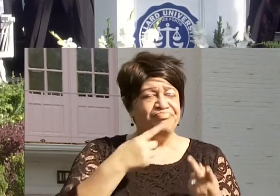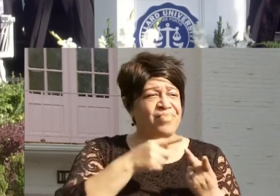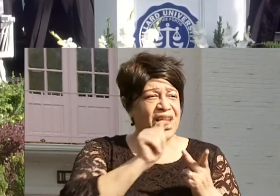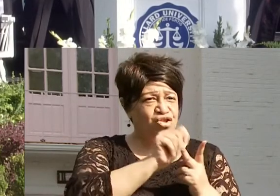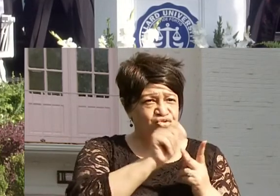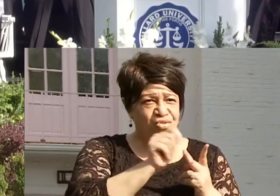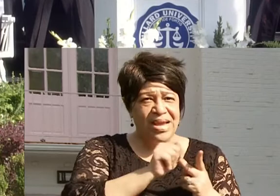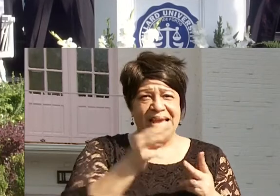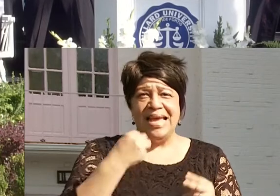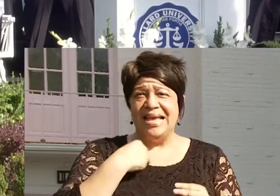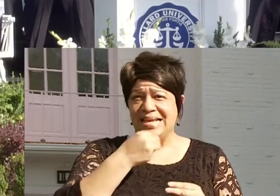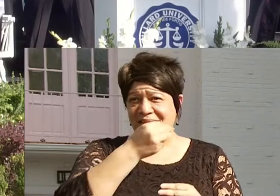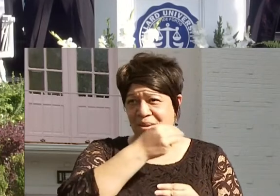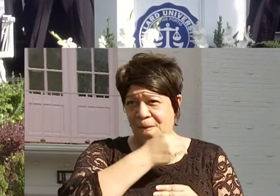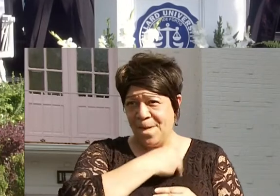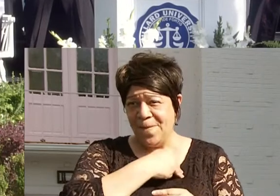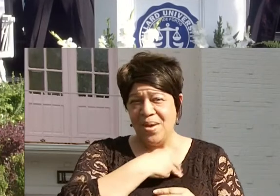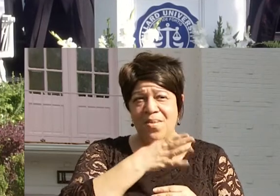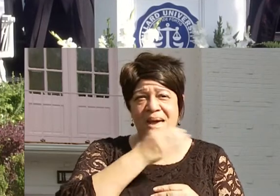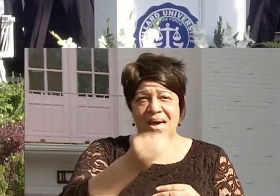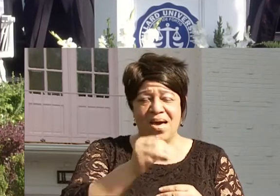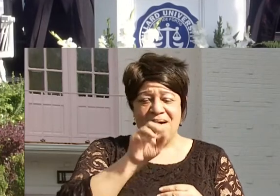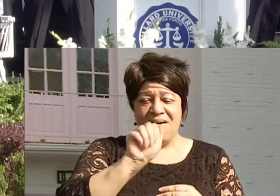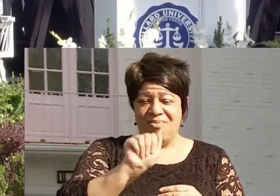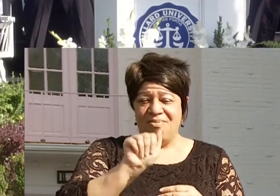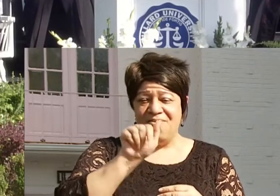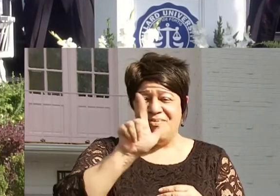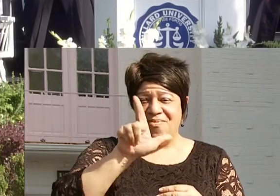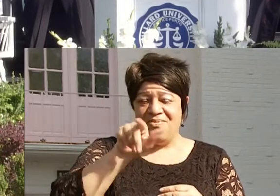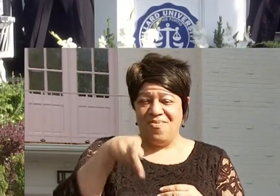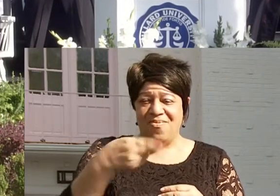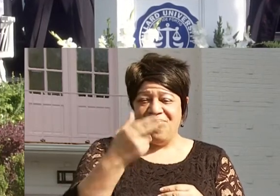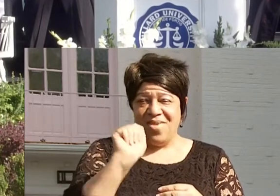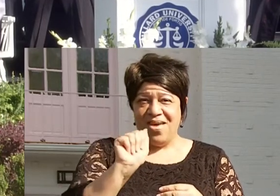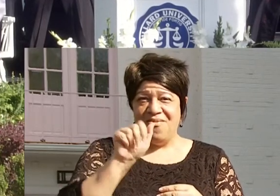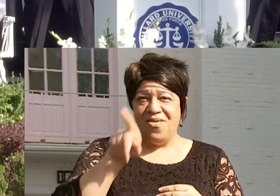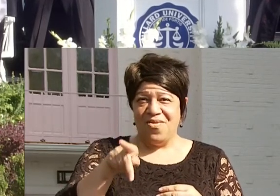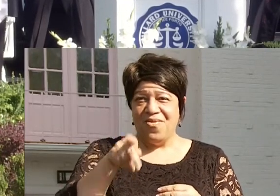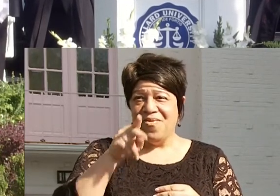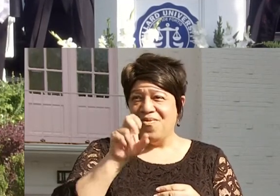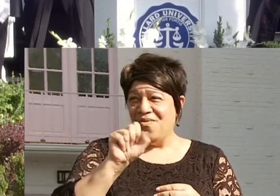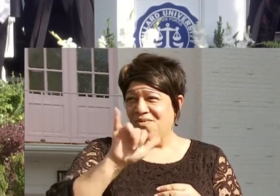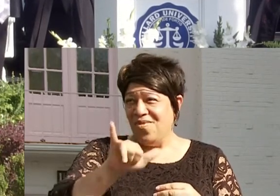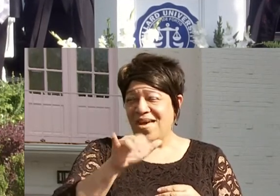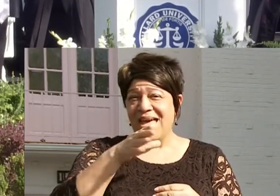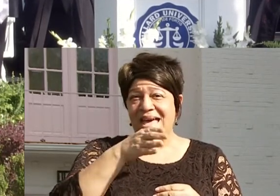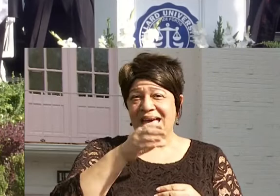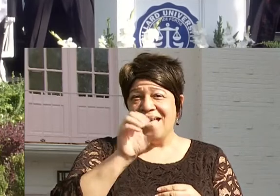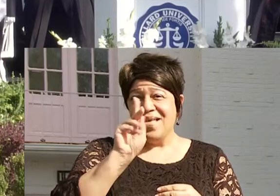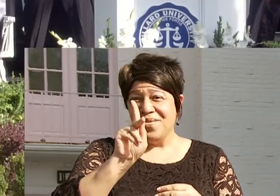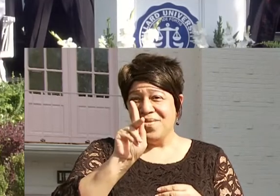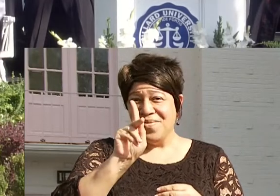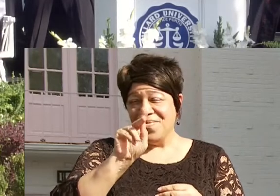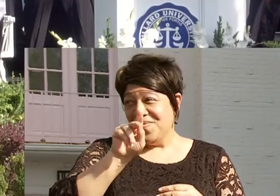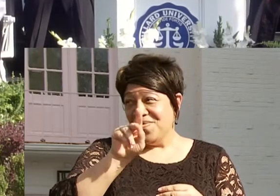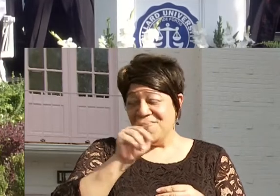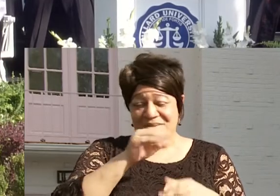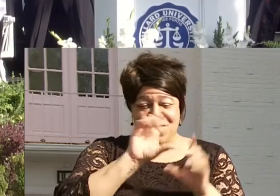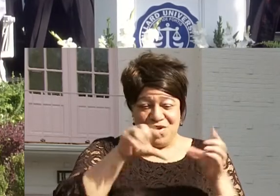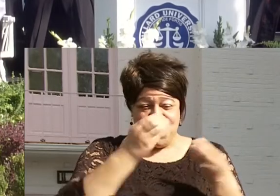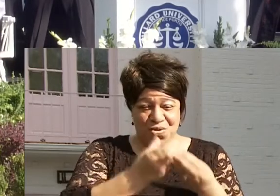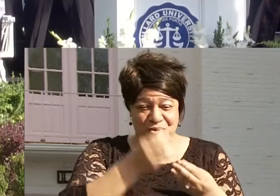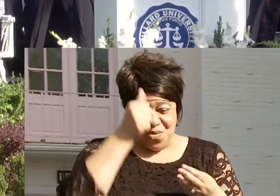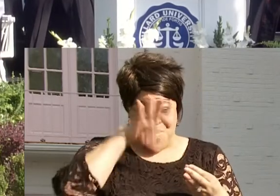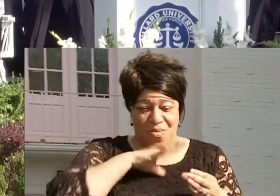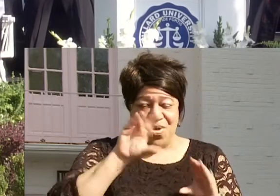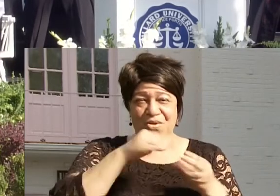Kappa Alpha Psi Fraternity Incorporated, and he is a Kappa Fellow. He serves as